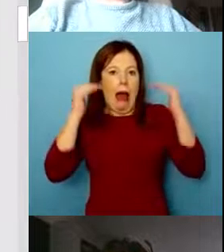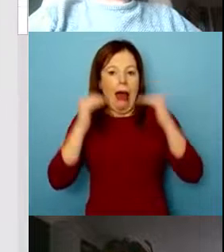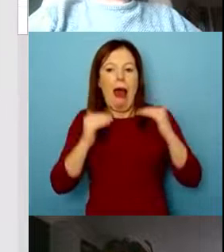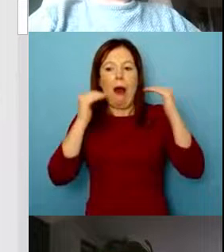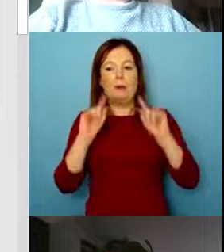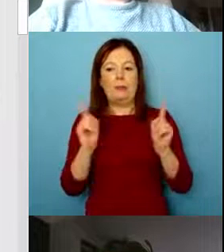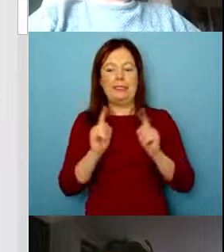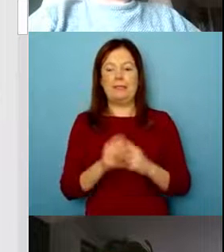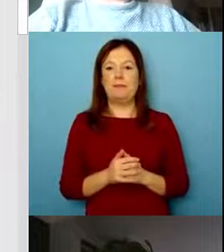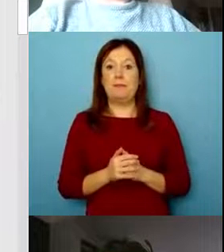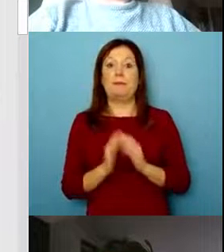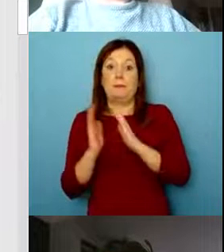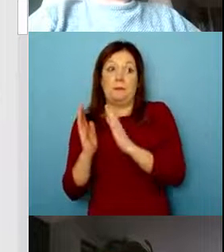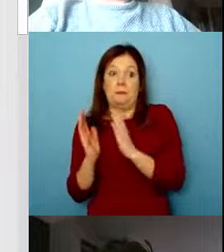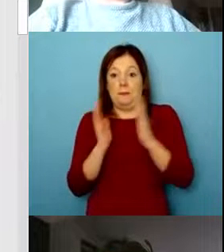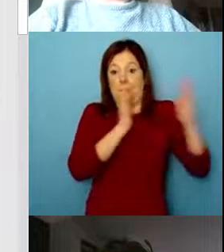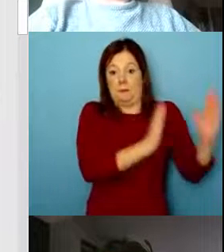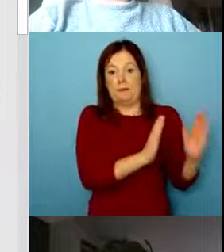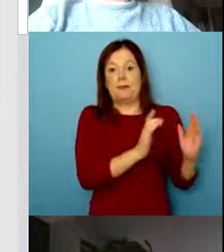When you get into the app,